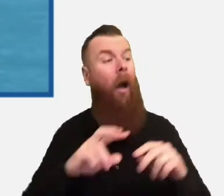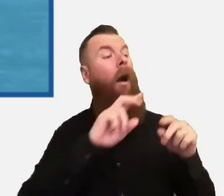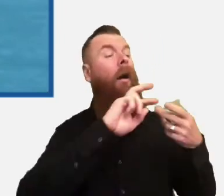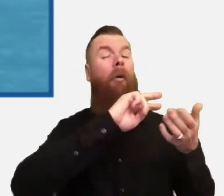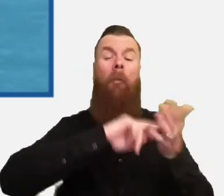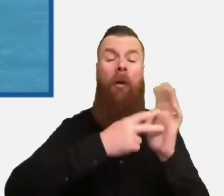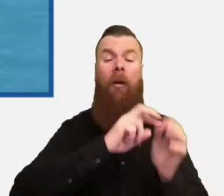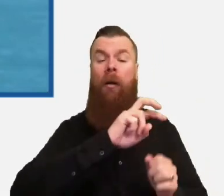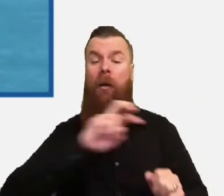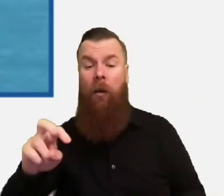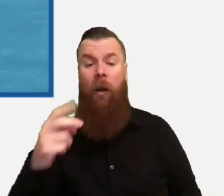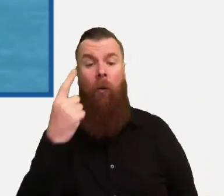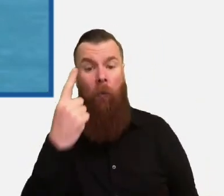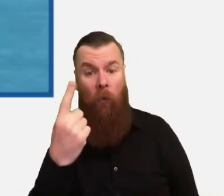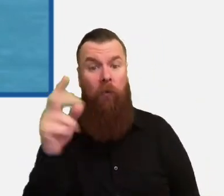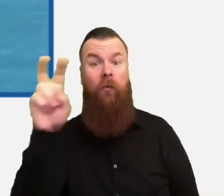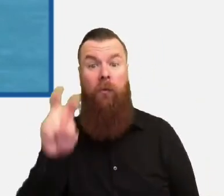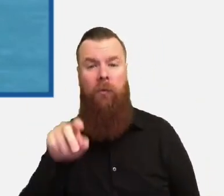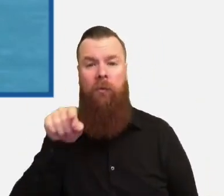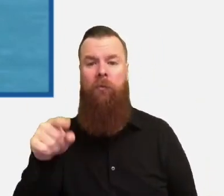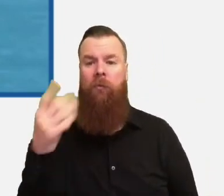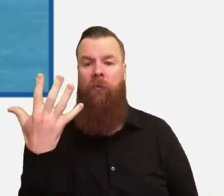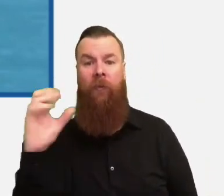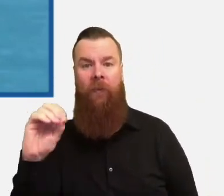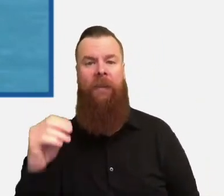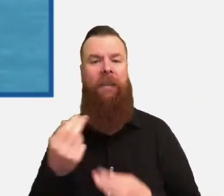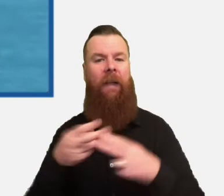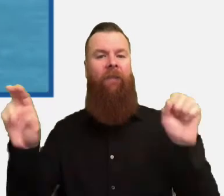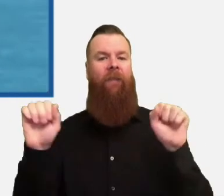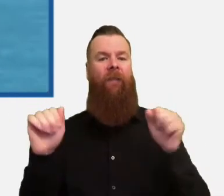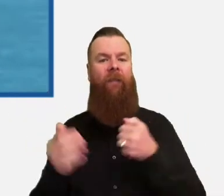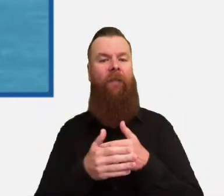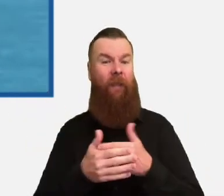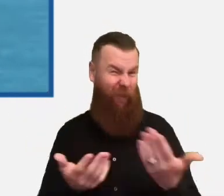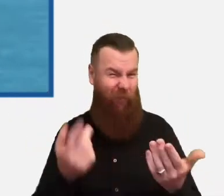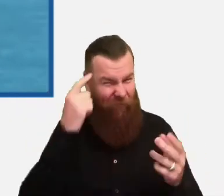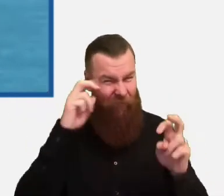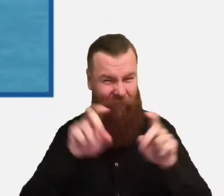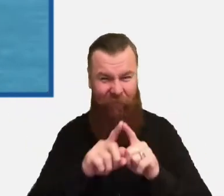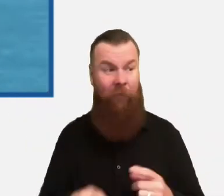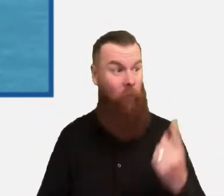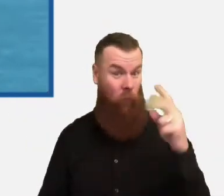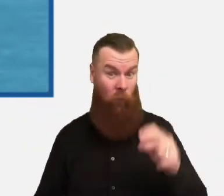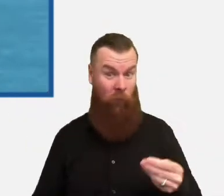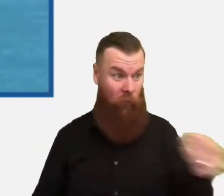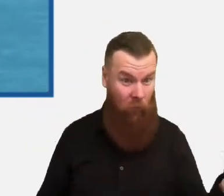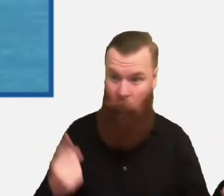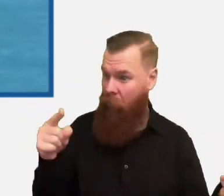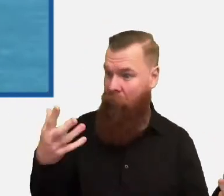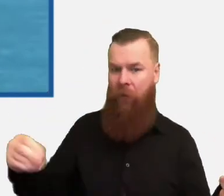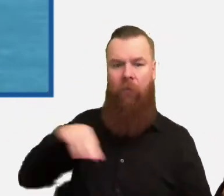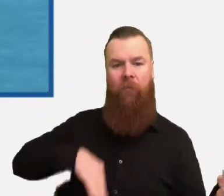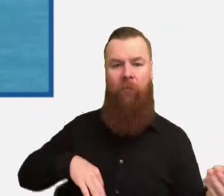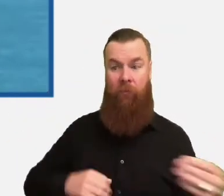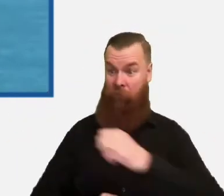$1.50 for investment. So we can keep our infrastructures actually in service for longer. So we can, if we